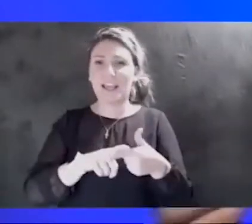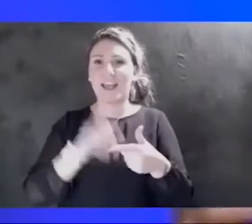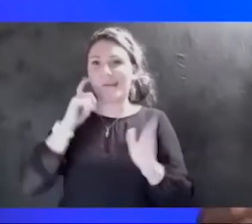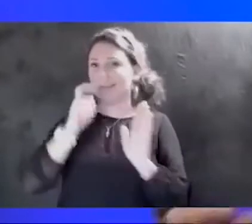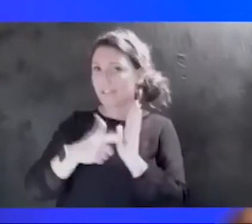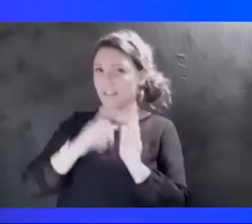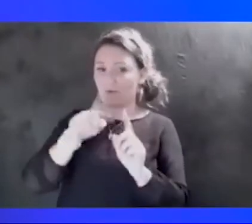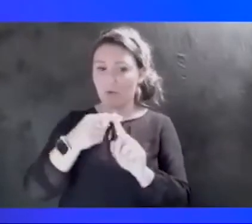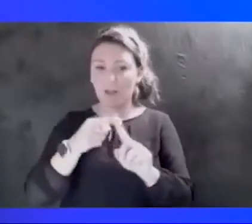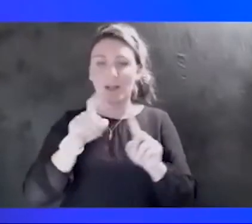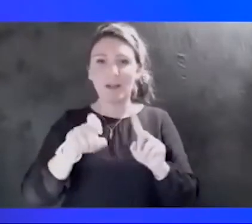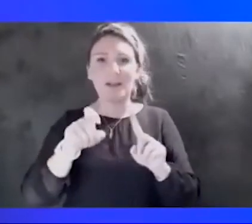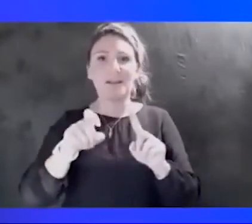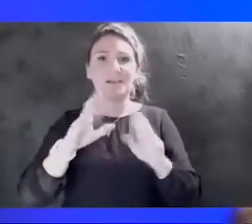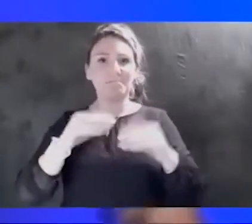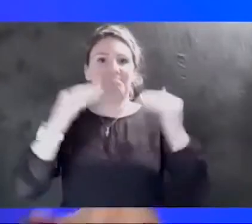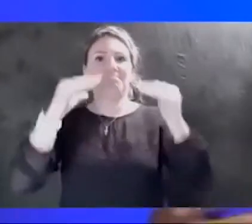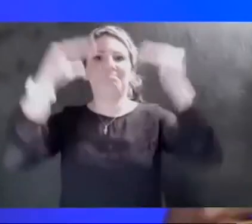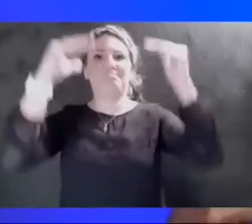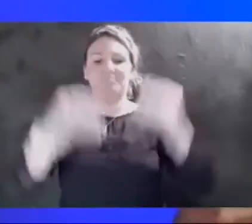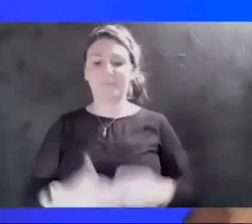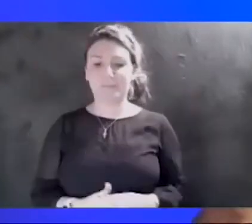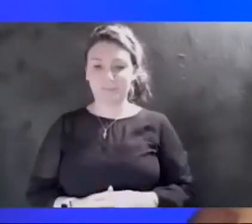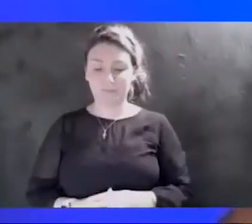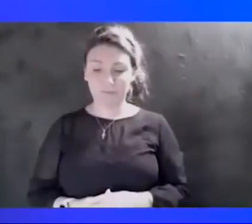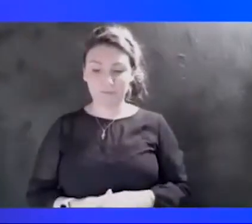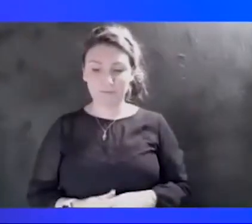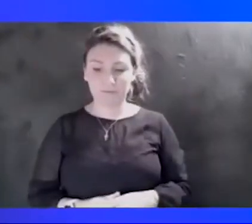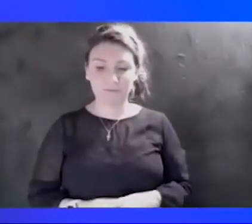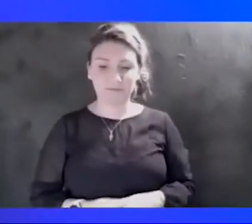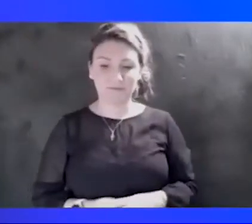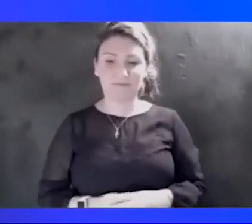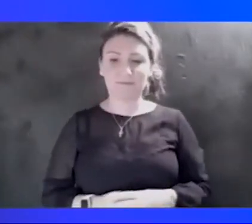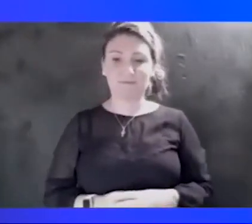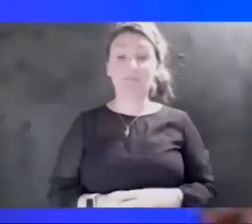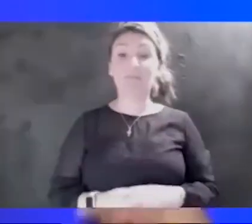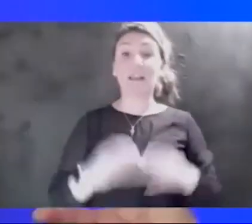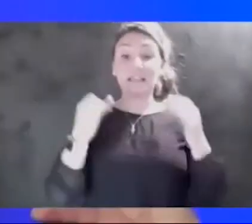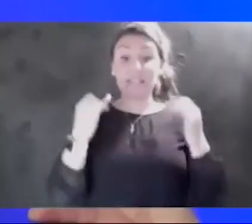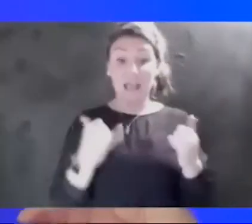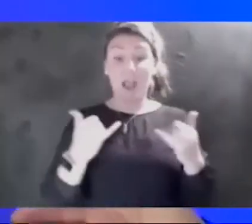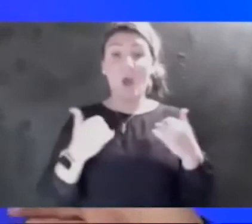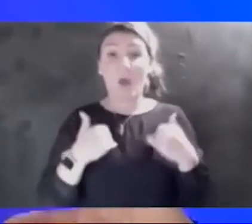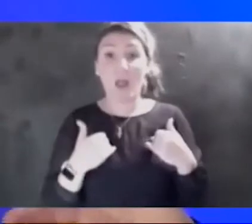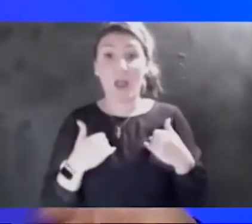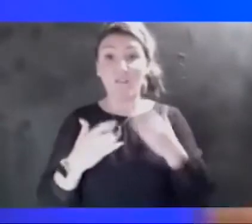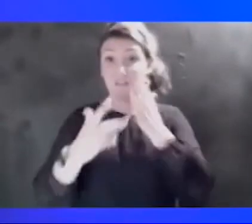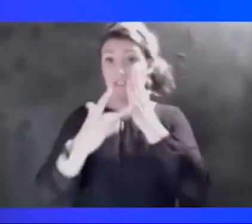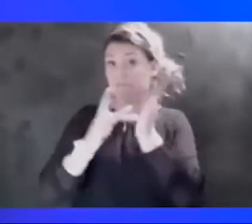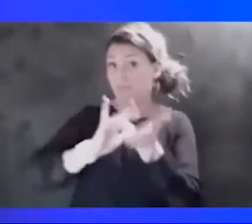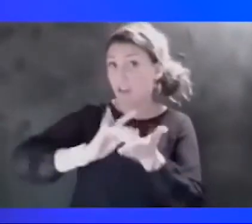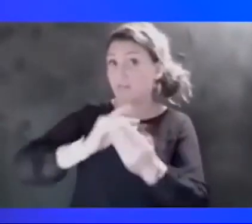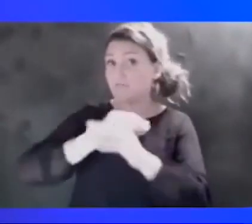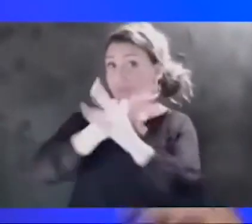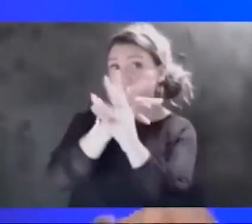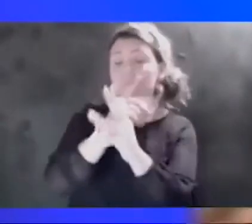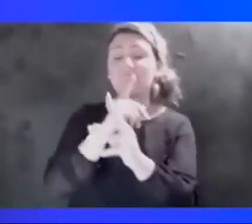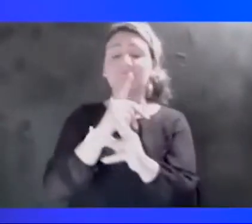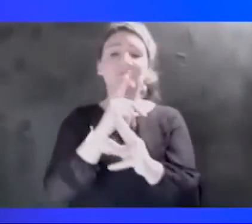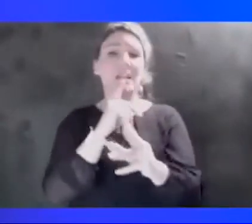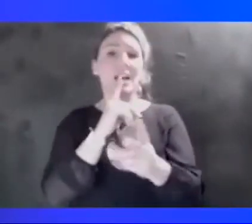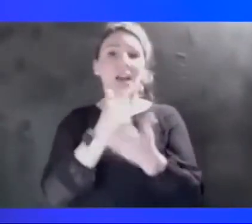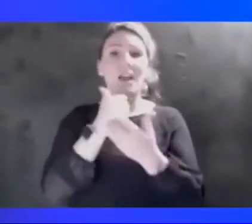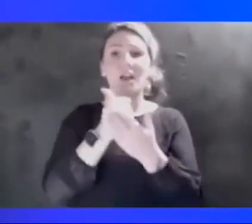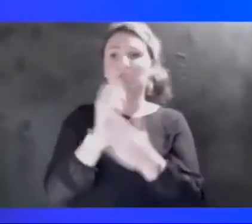road. I think now we've got telemedicine available. We can help with some of the transportation access issues that Mike points